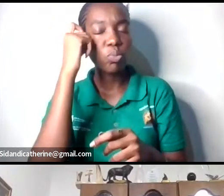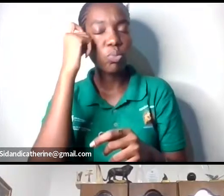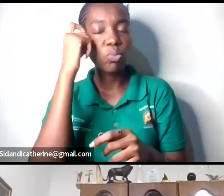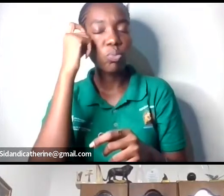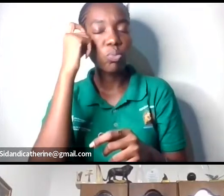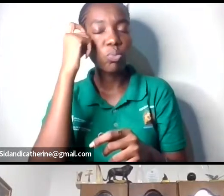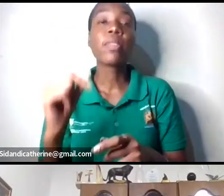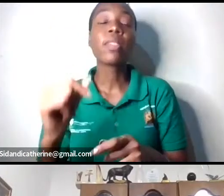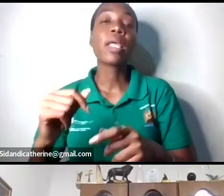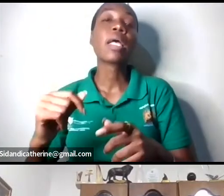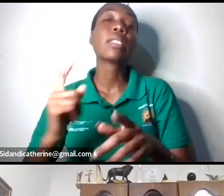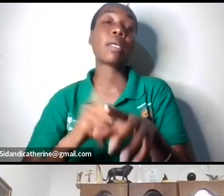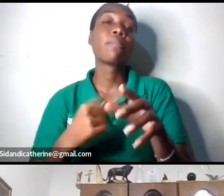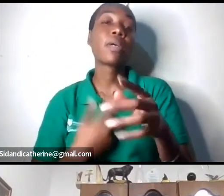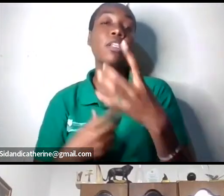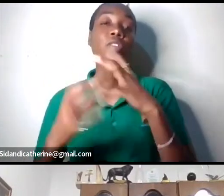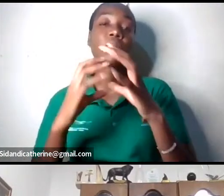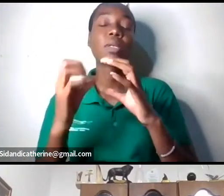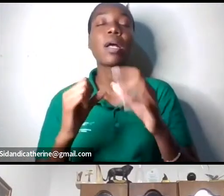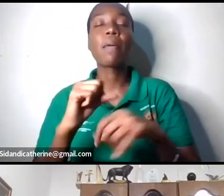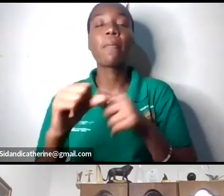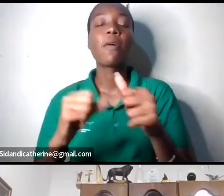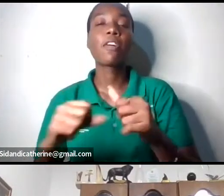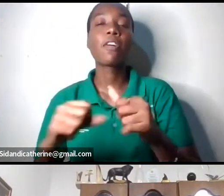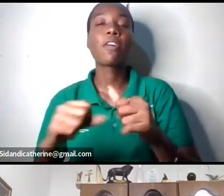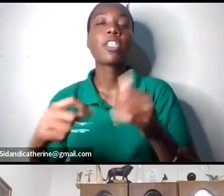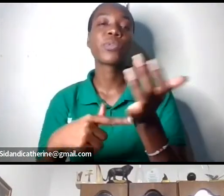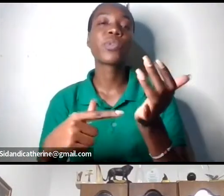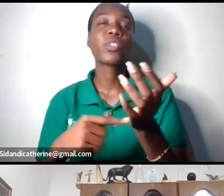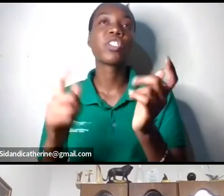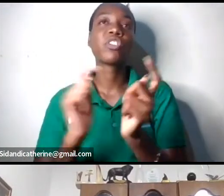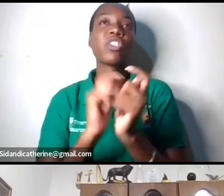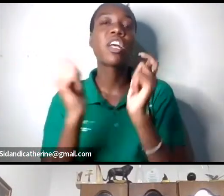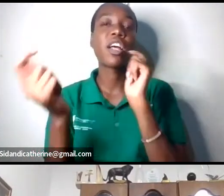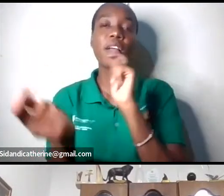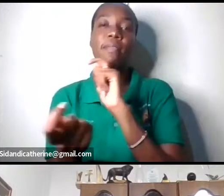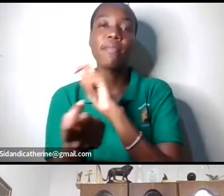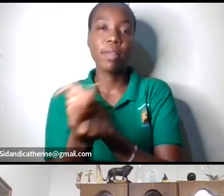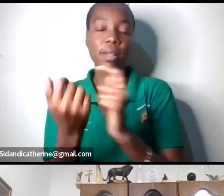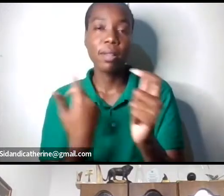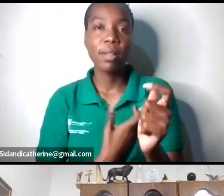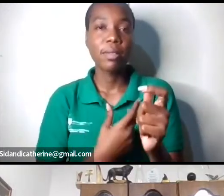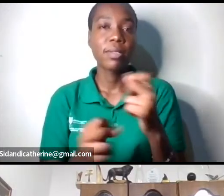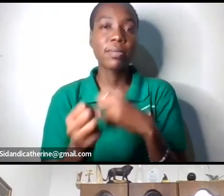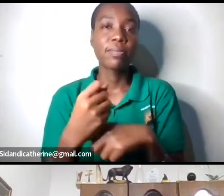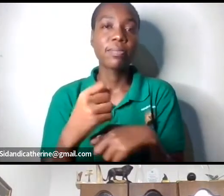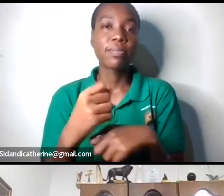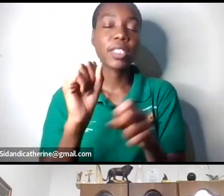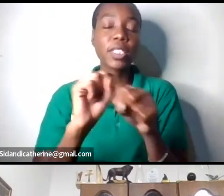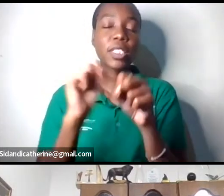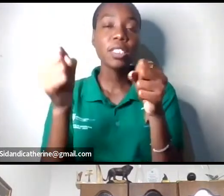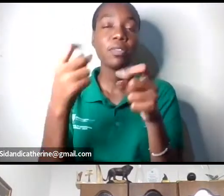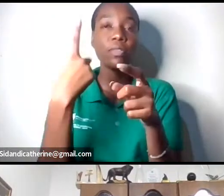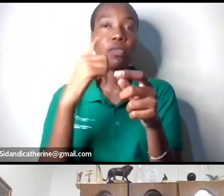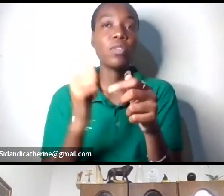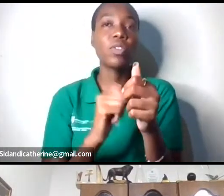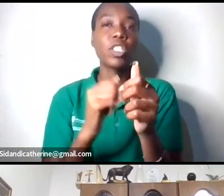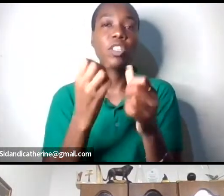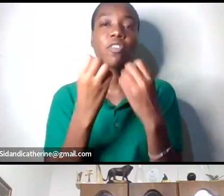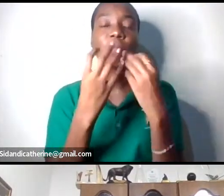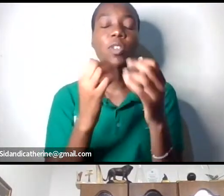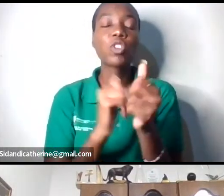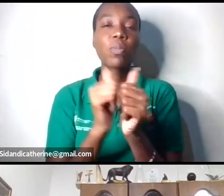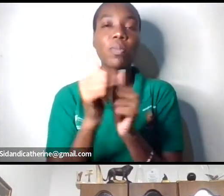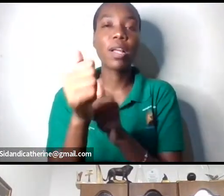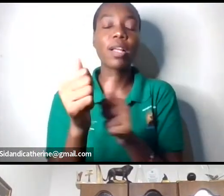is technology transfer. How do we have the system to pass information to our people so that